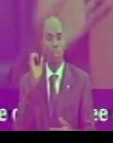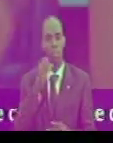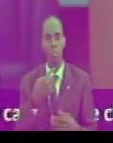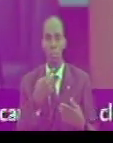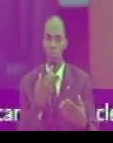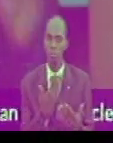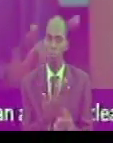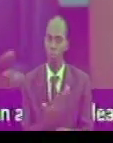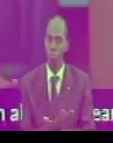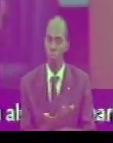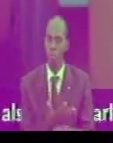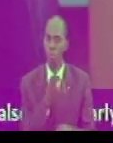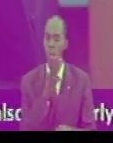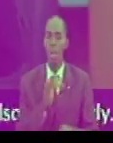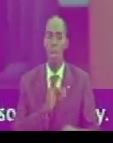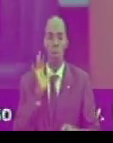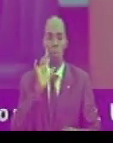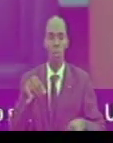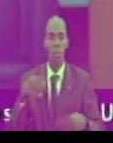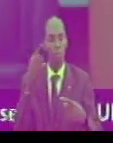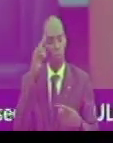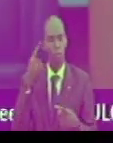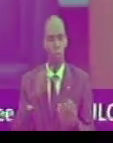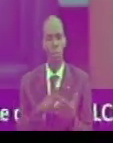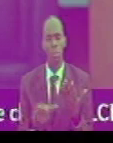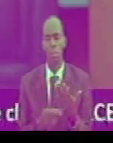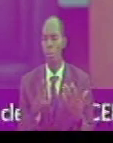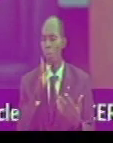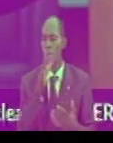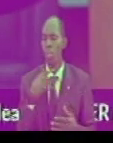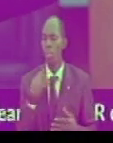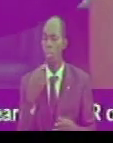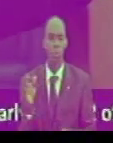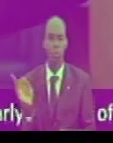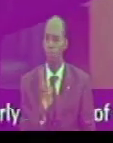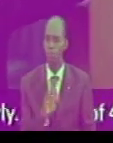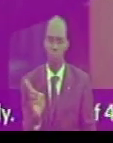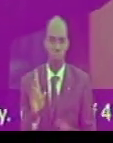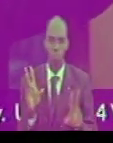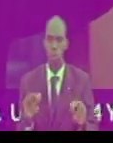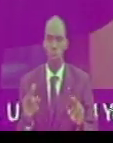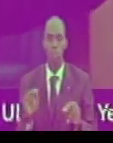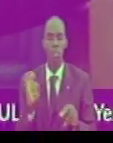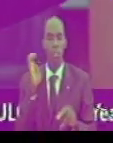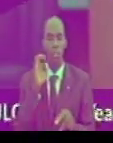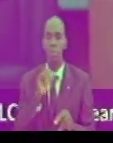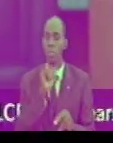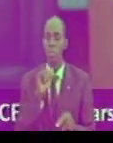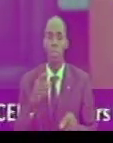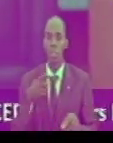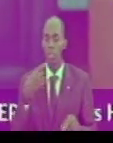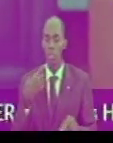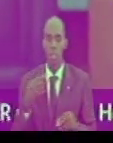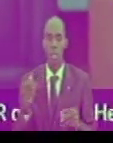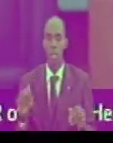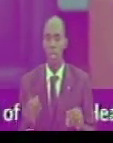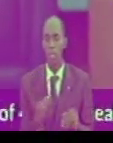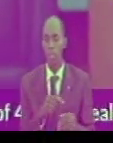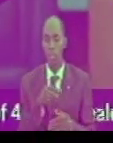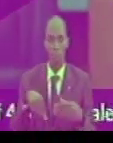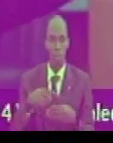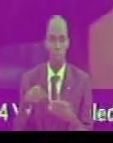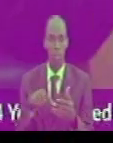anybody about this pain, but I believe the God that I'm serving, that is with me, is always going to be with them also